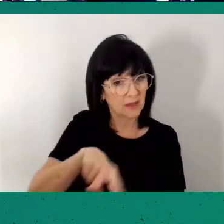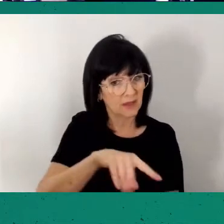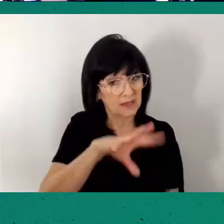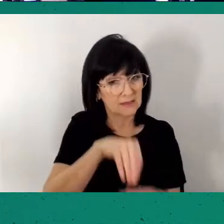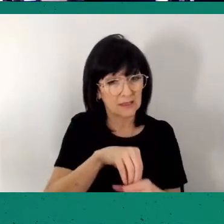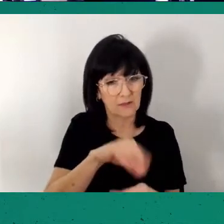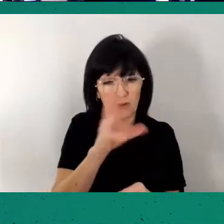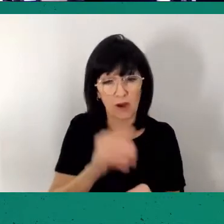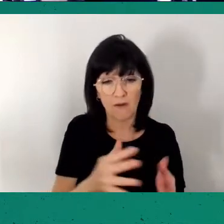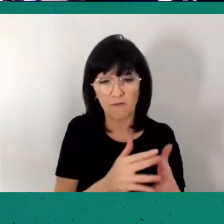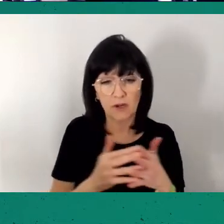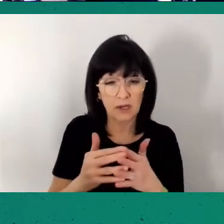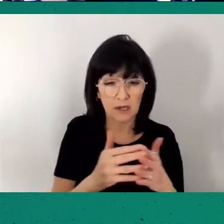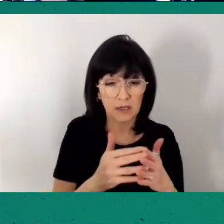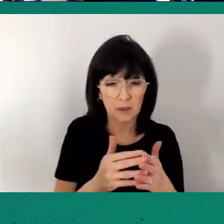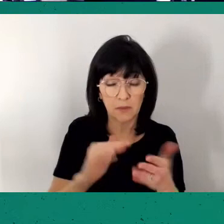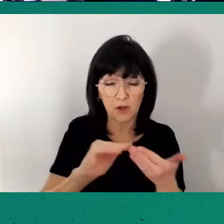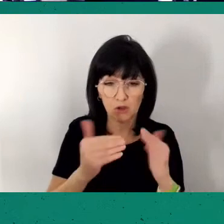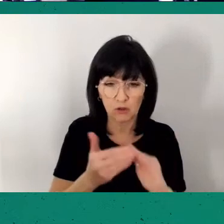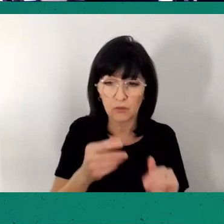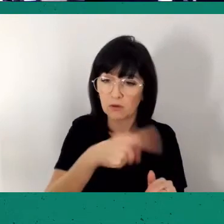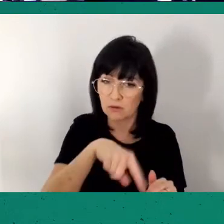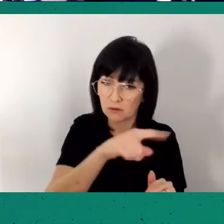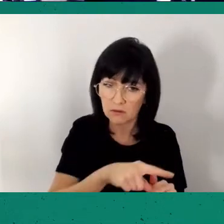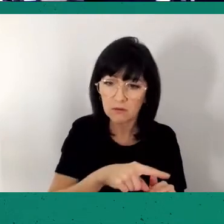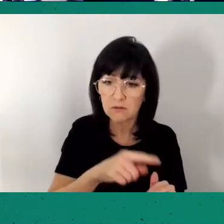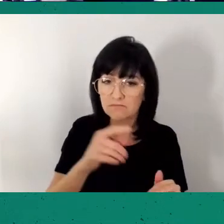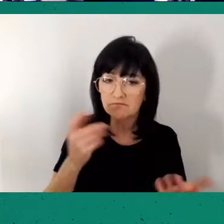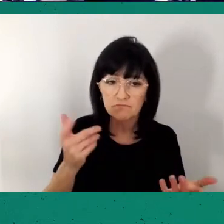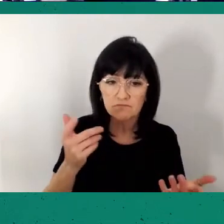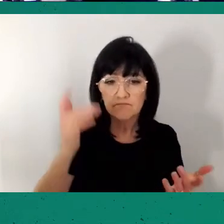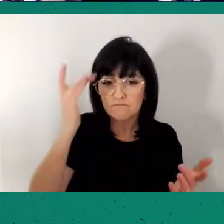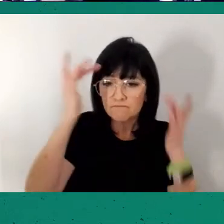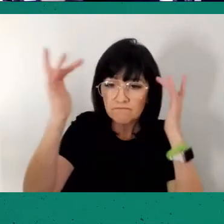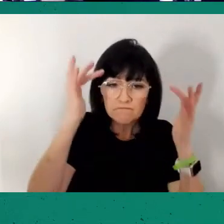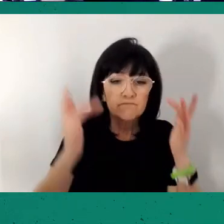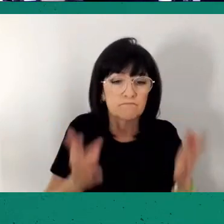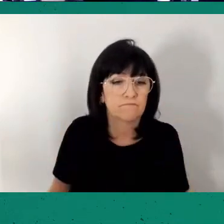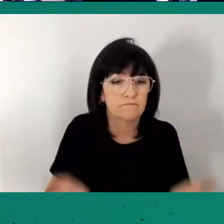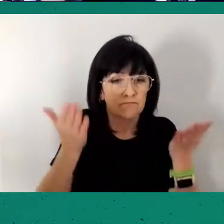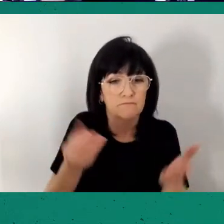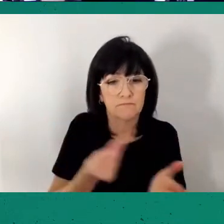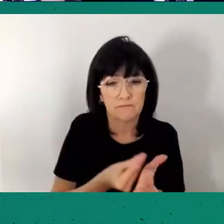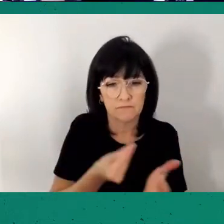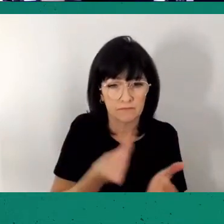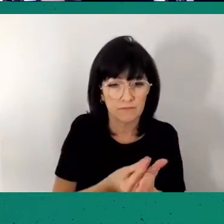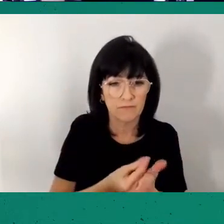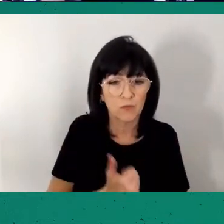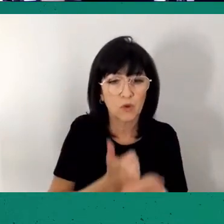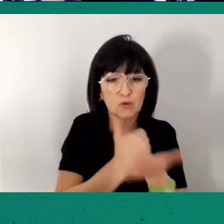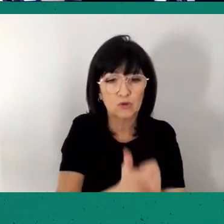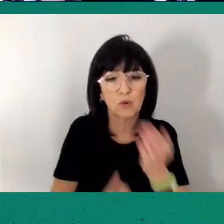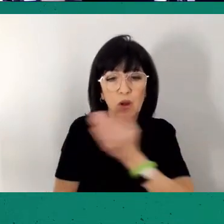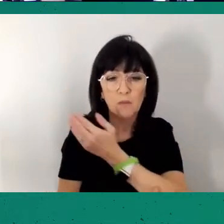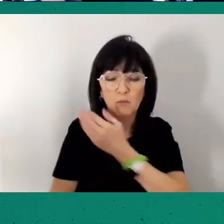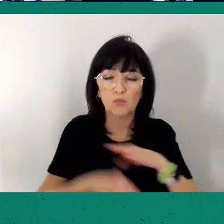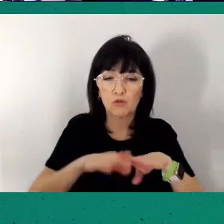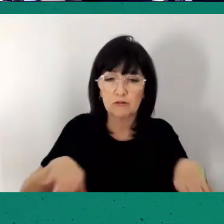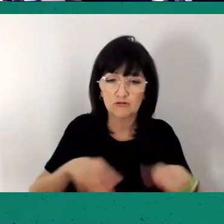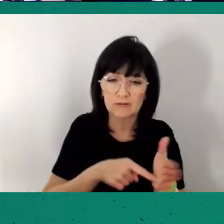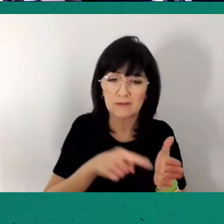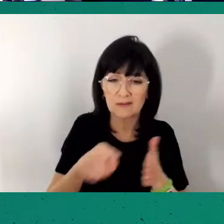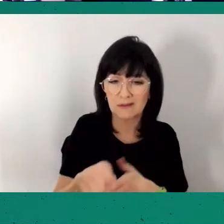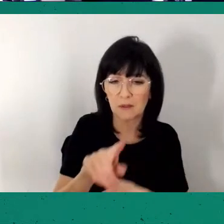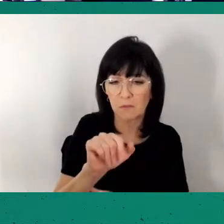communities founded to raise funds for education. Howard Associations helped poor children pay their tuition. There